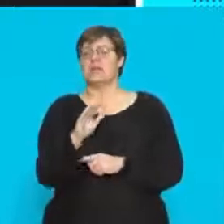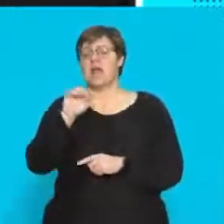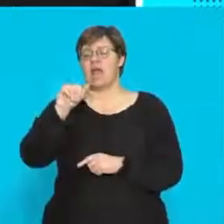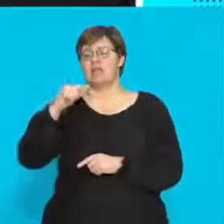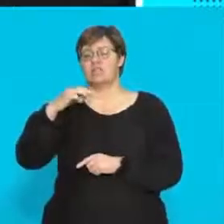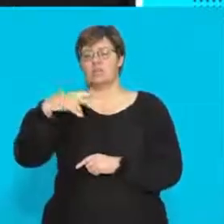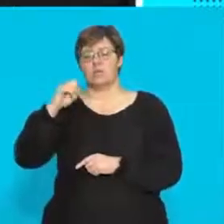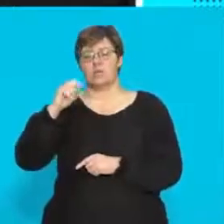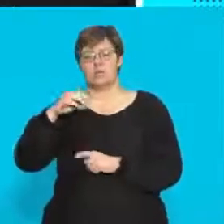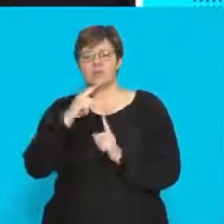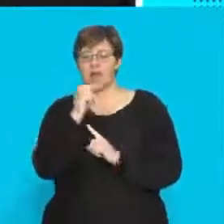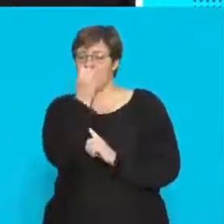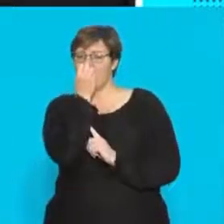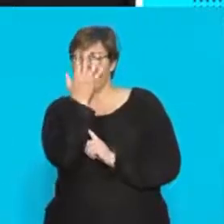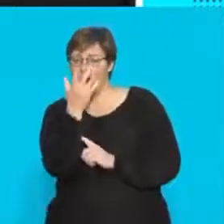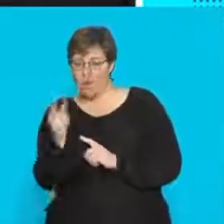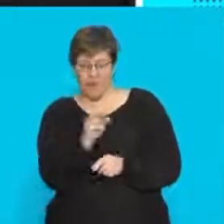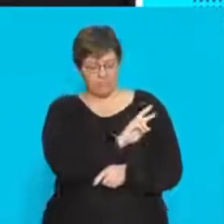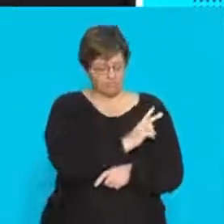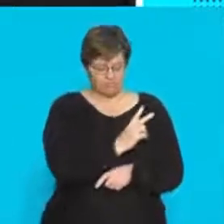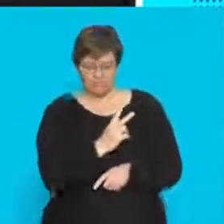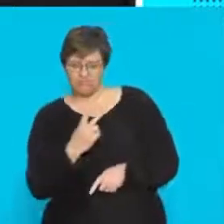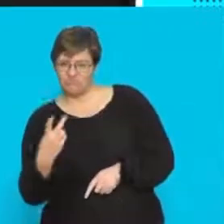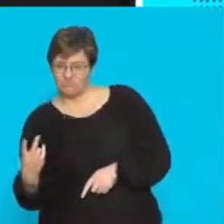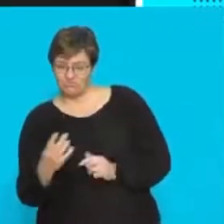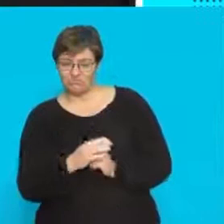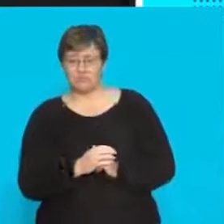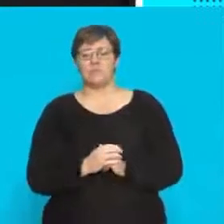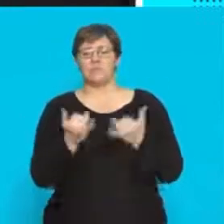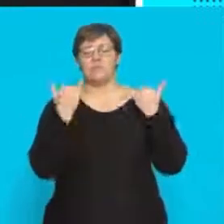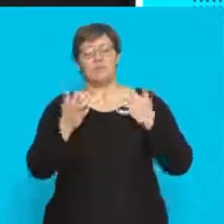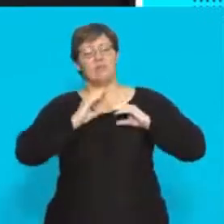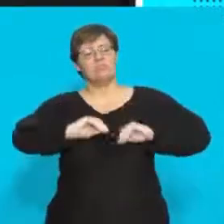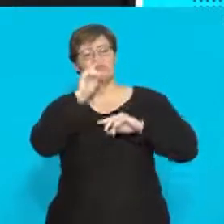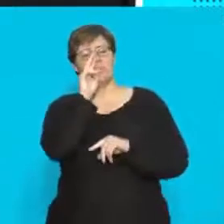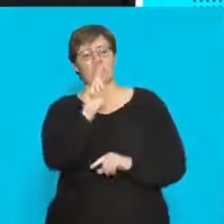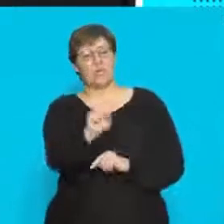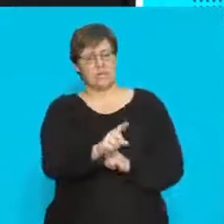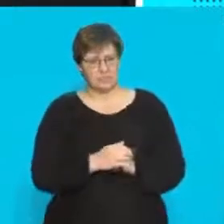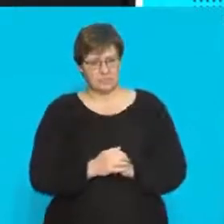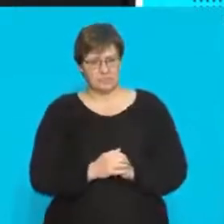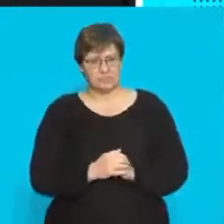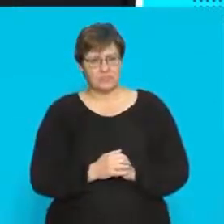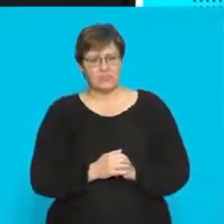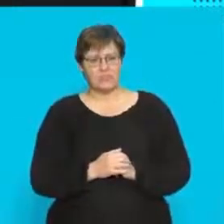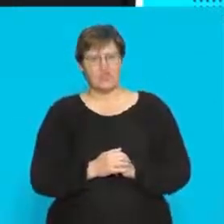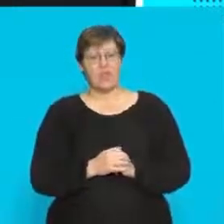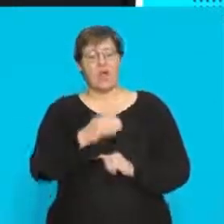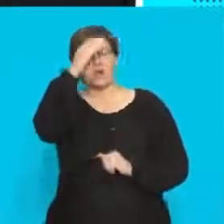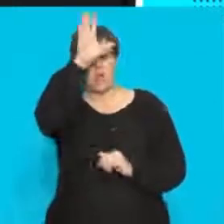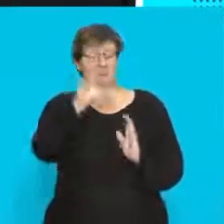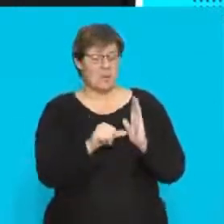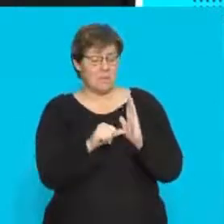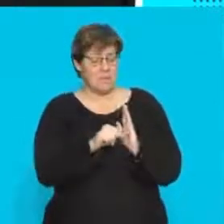our plants, our angiosperms, our flowering plants. Now, today's lesson, we're going to look at a